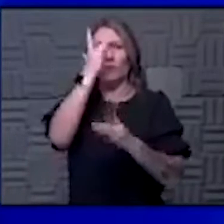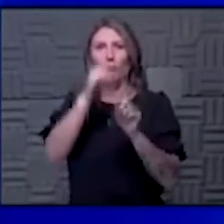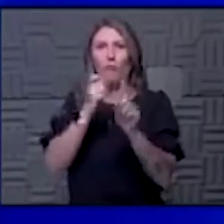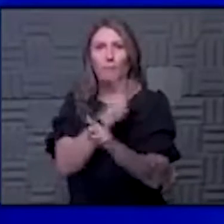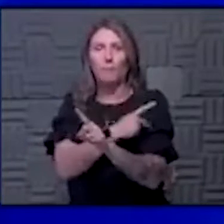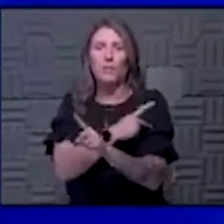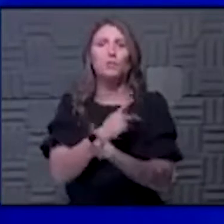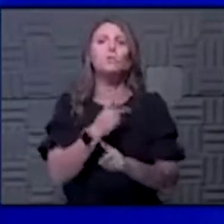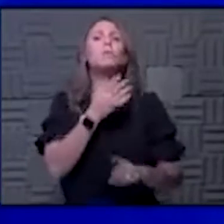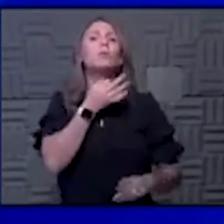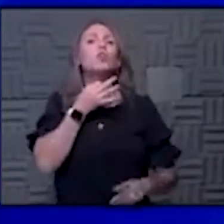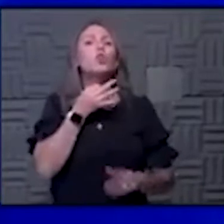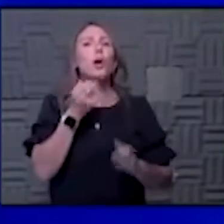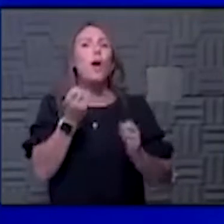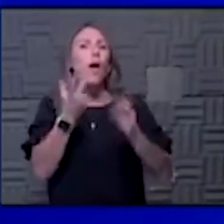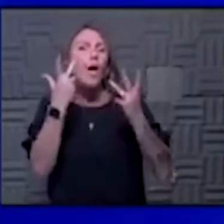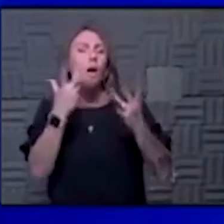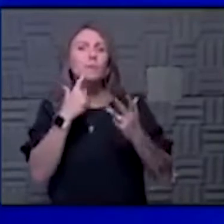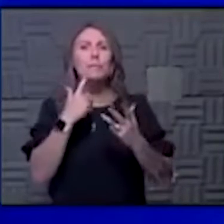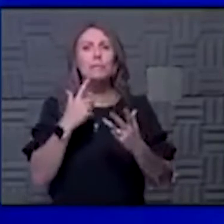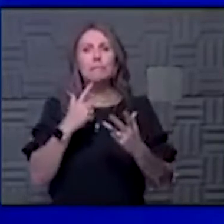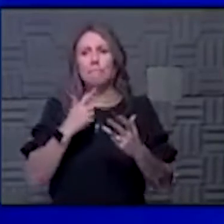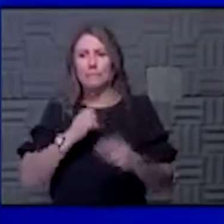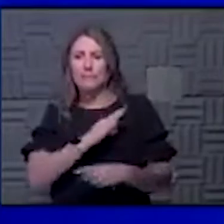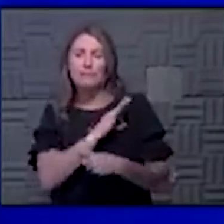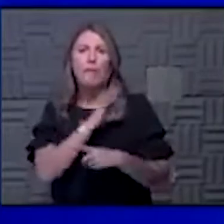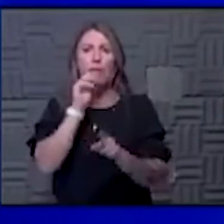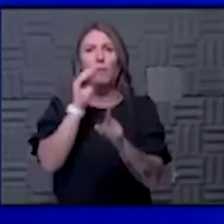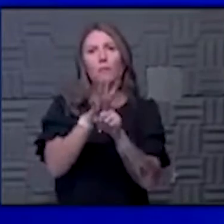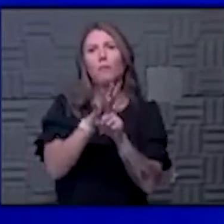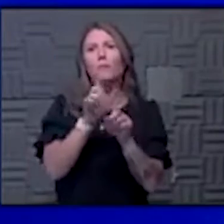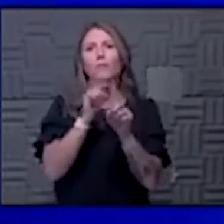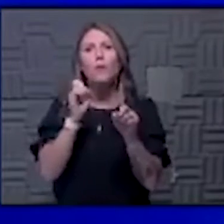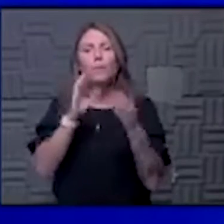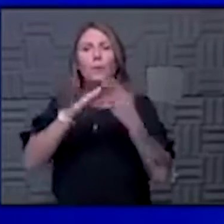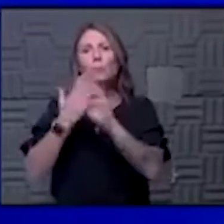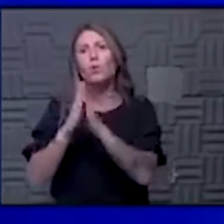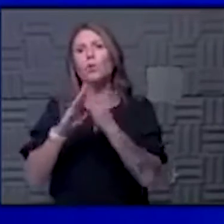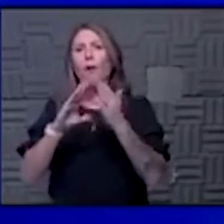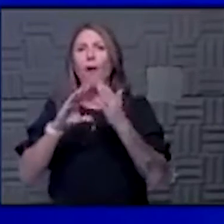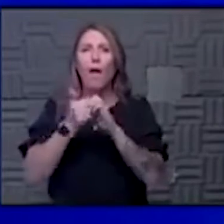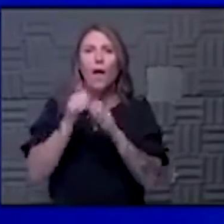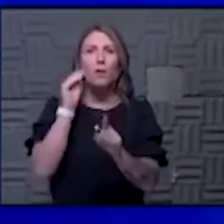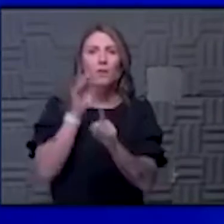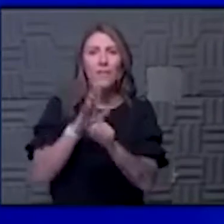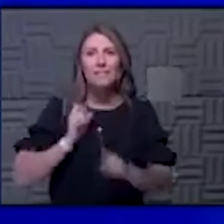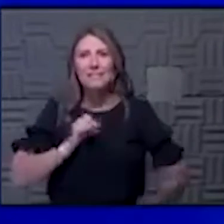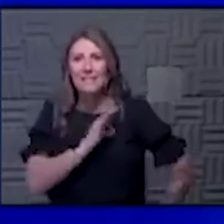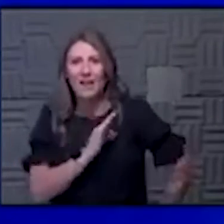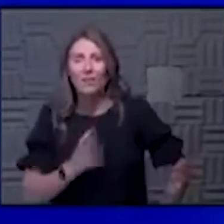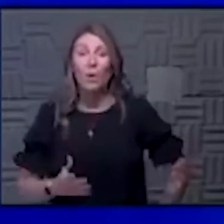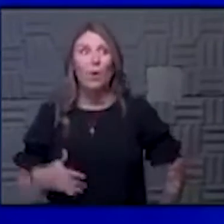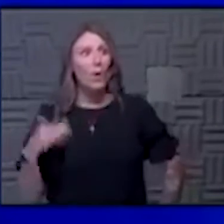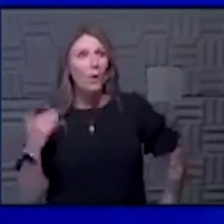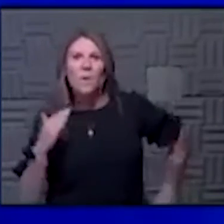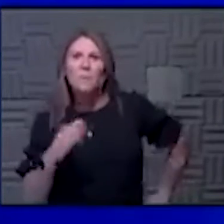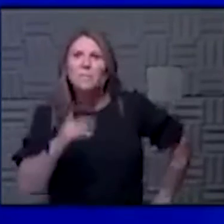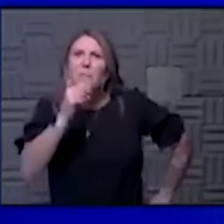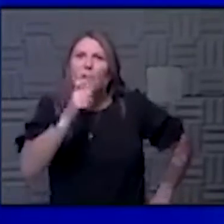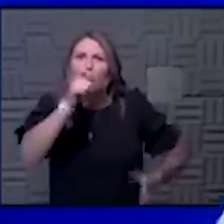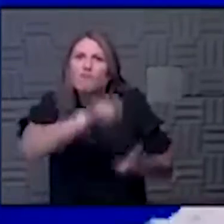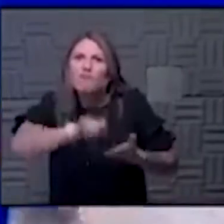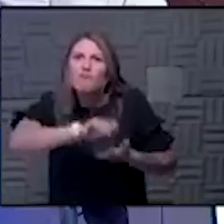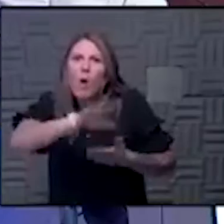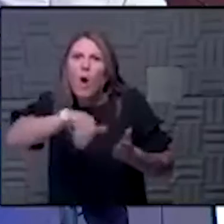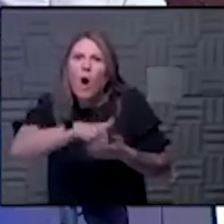though, how many have gotten ill from exposure in the community, and how's this affecting your staffing? Oh, man. Great question. Who wrote all these questions? Who wrote